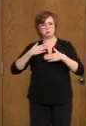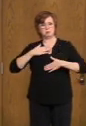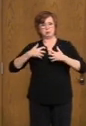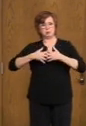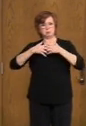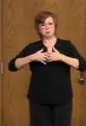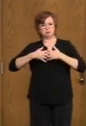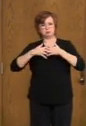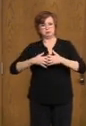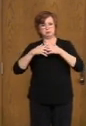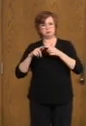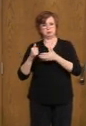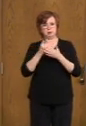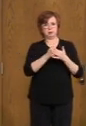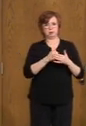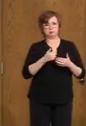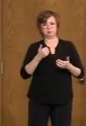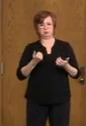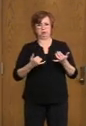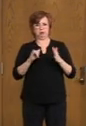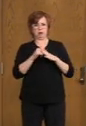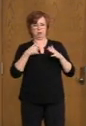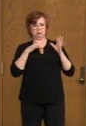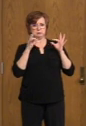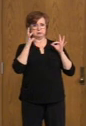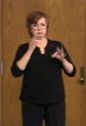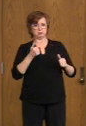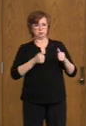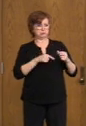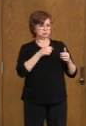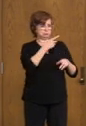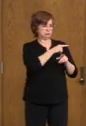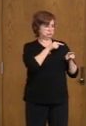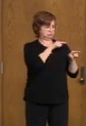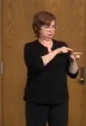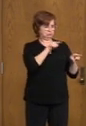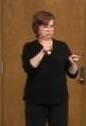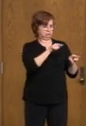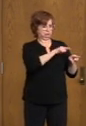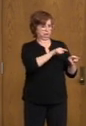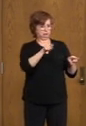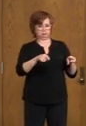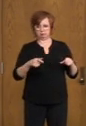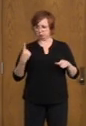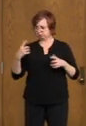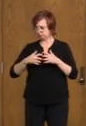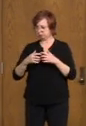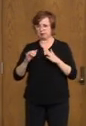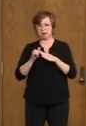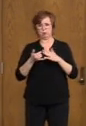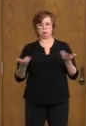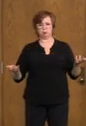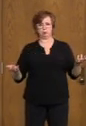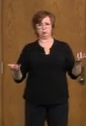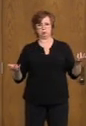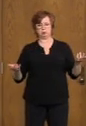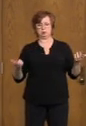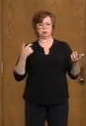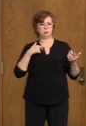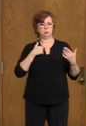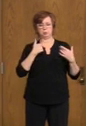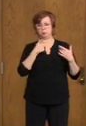system. We may not be there yet, but I think that's what was mentioned, that the hammer is a very blunt instrument. It causes